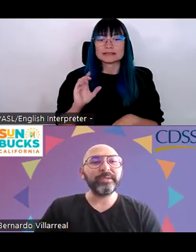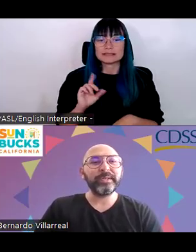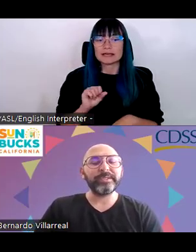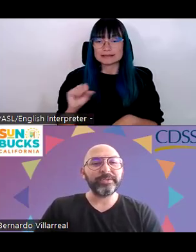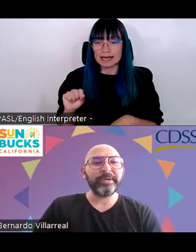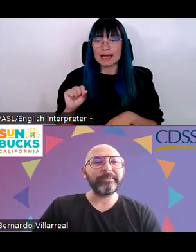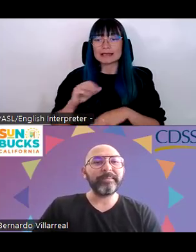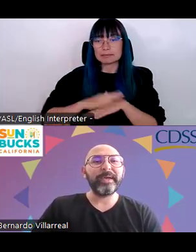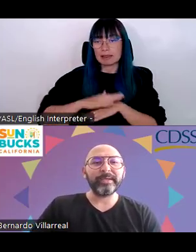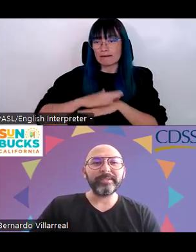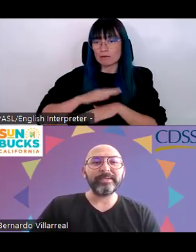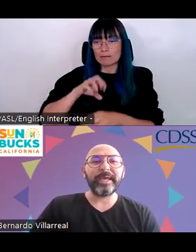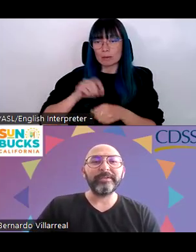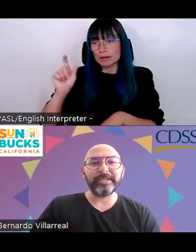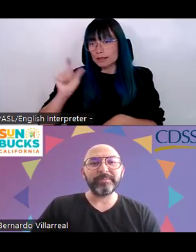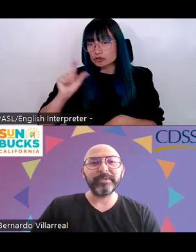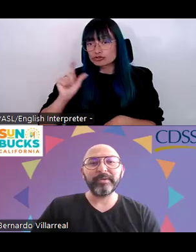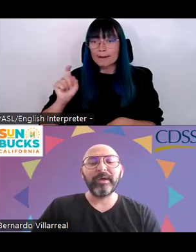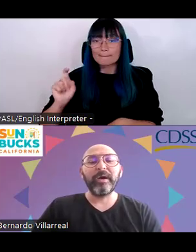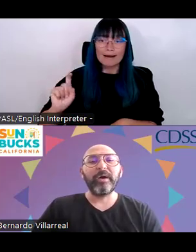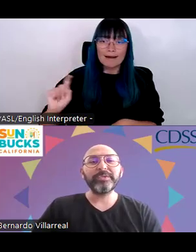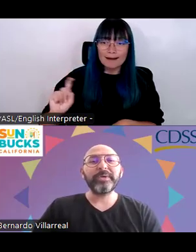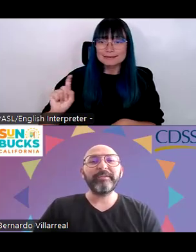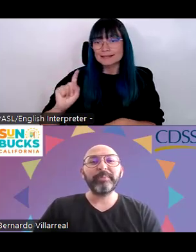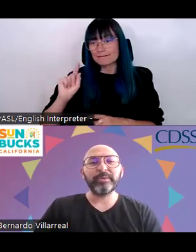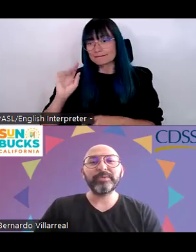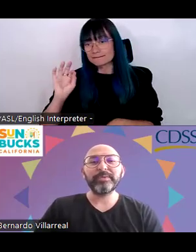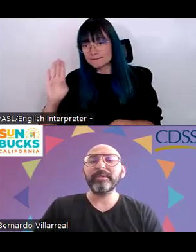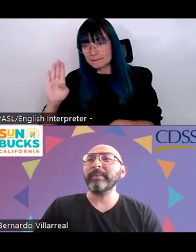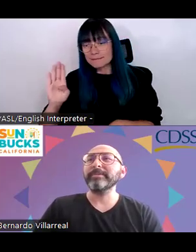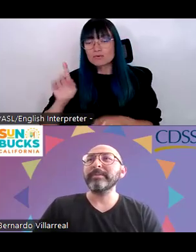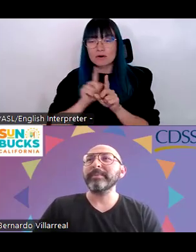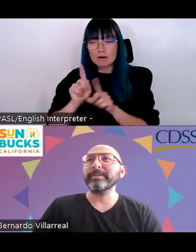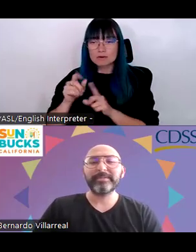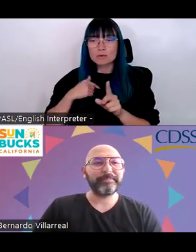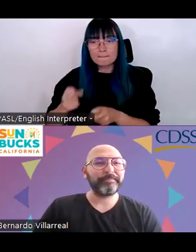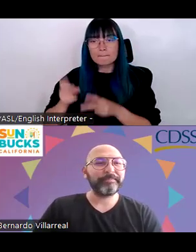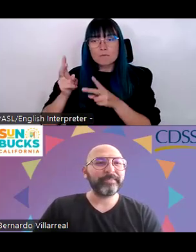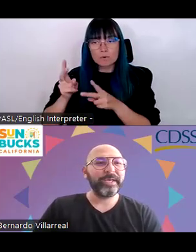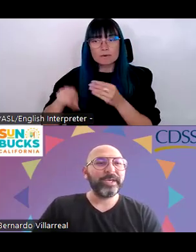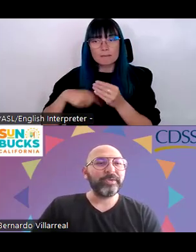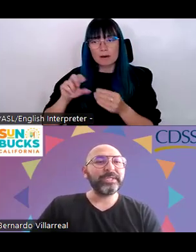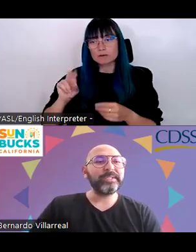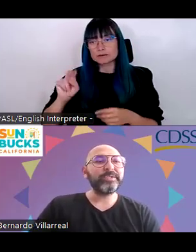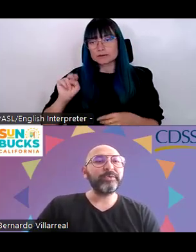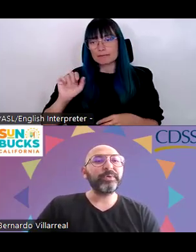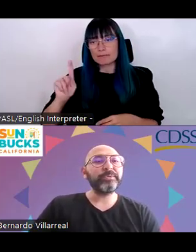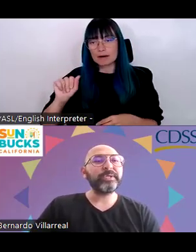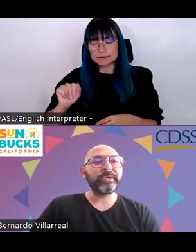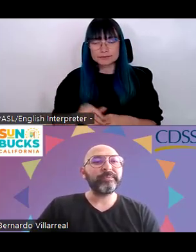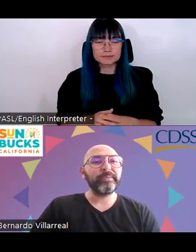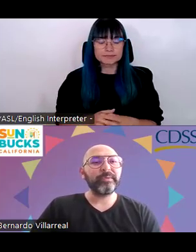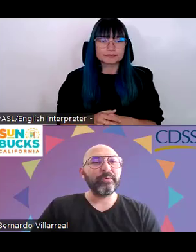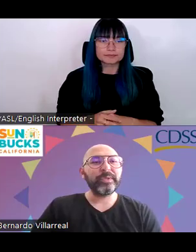platforms, including Instagram, X, and Facebook, also have posts about Sunbucks. You can see